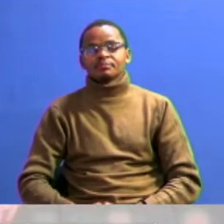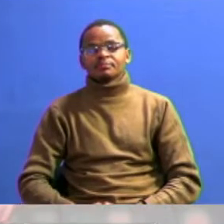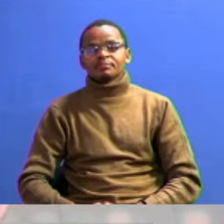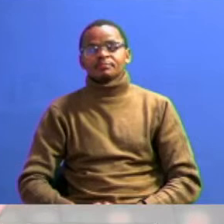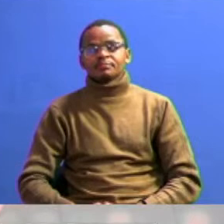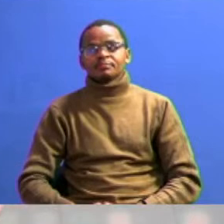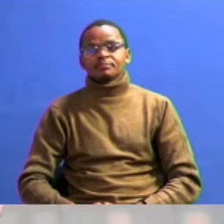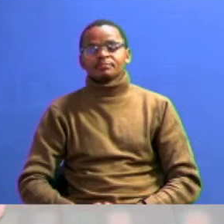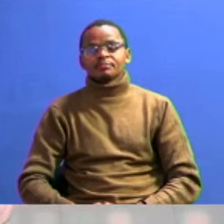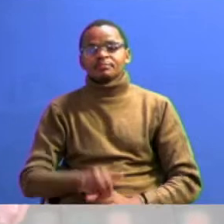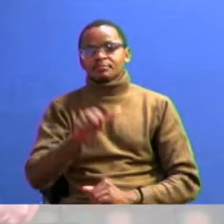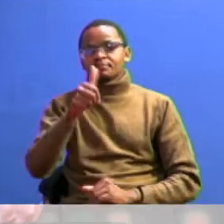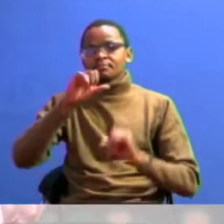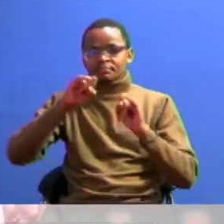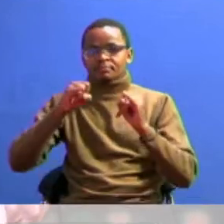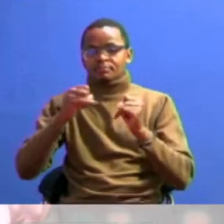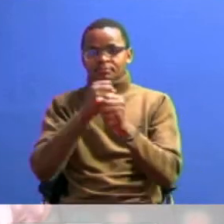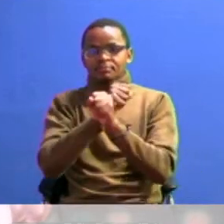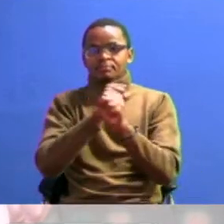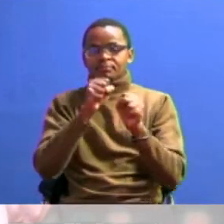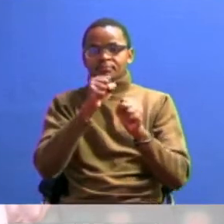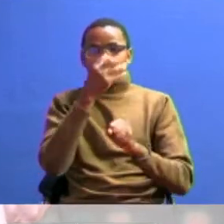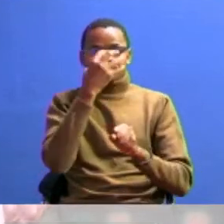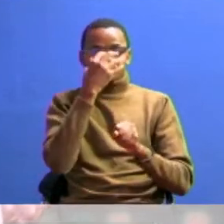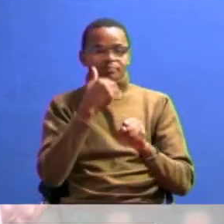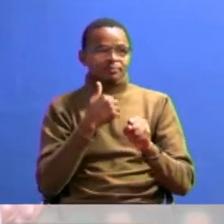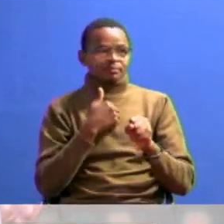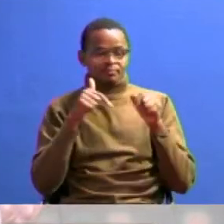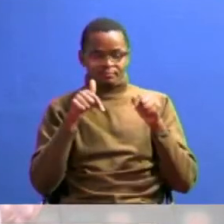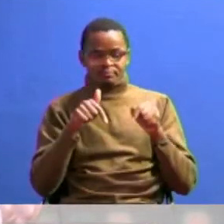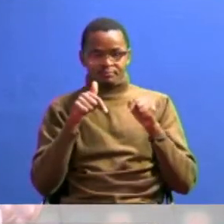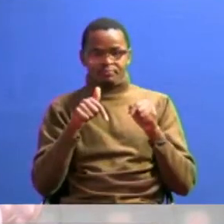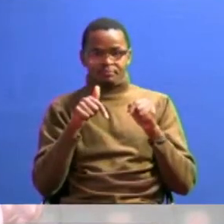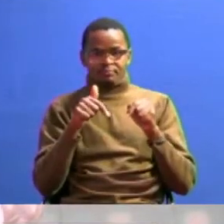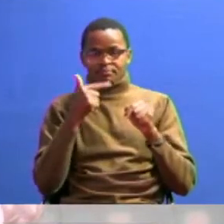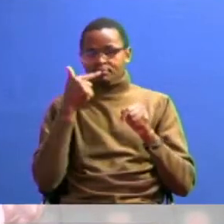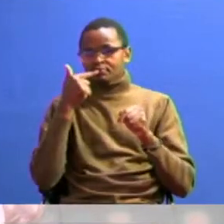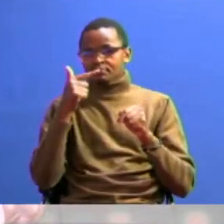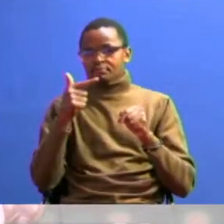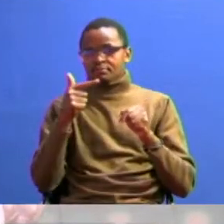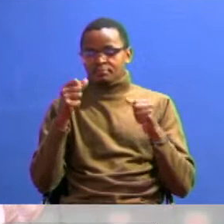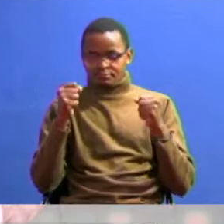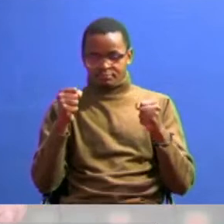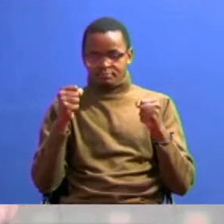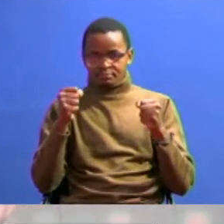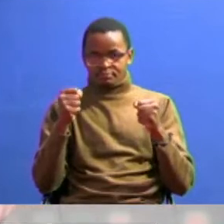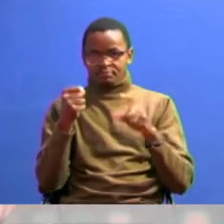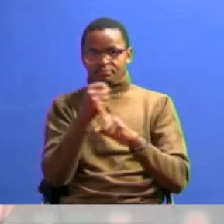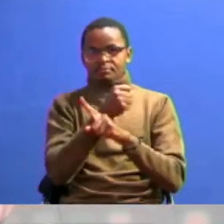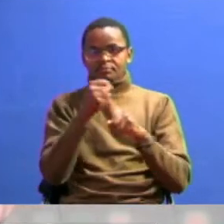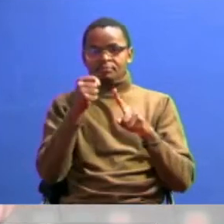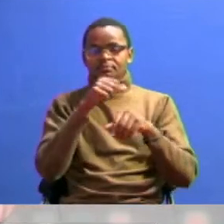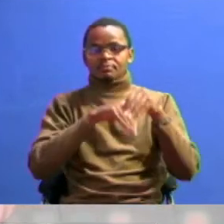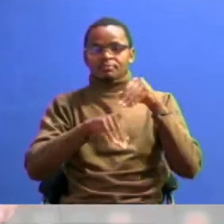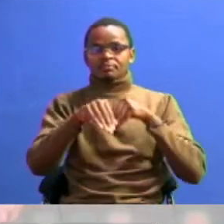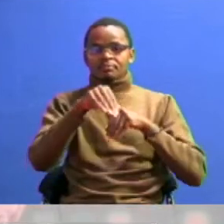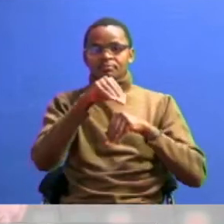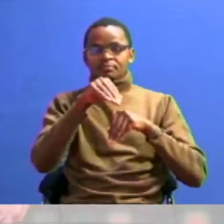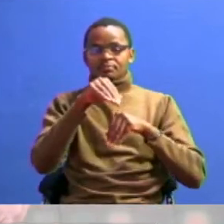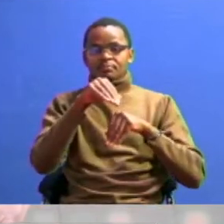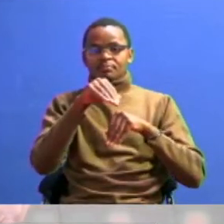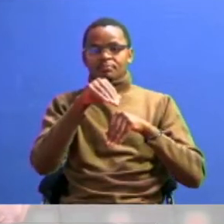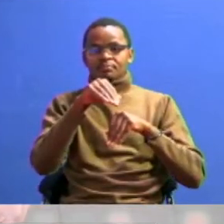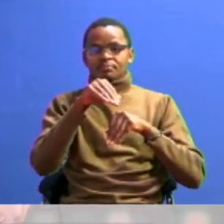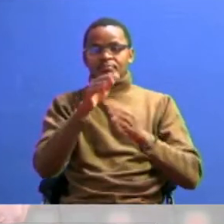Well, now in other news, President William Ruto has today reiterated his confidence in fighting corruption and embezzlement